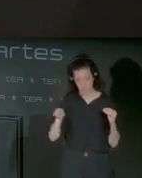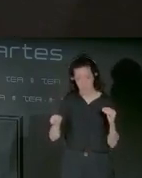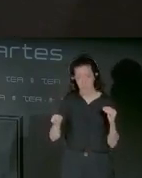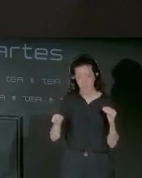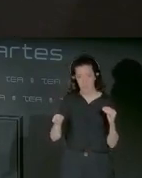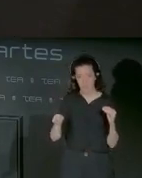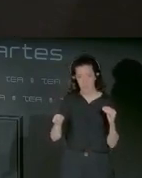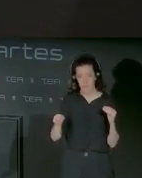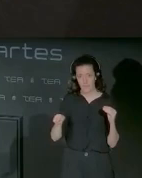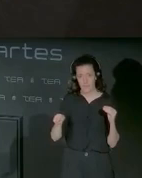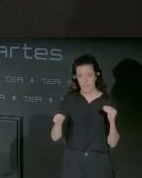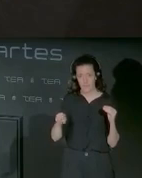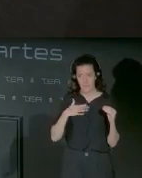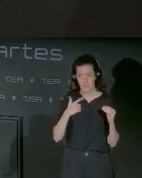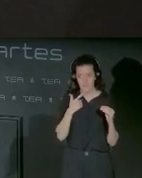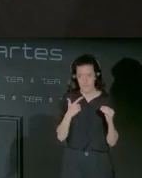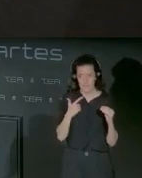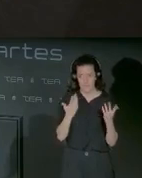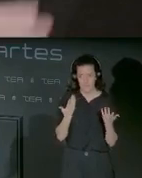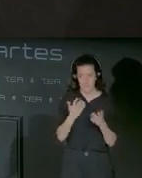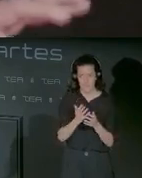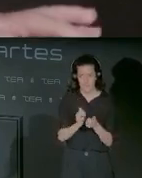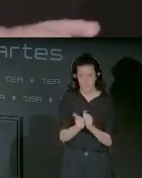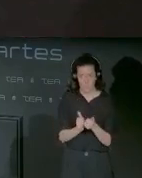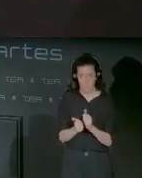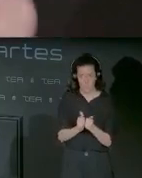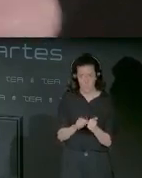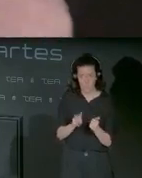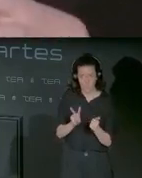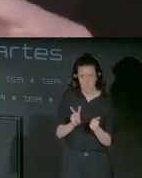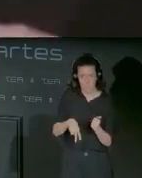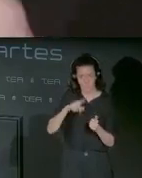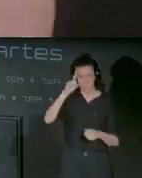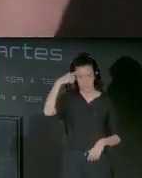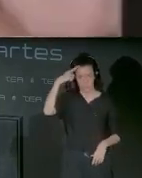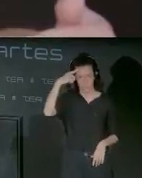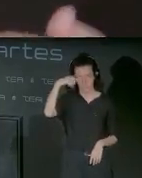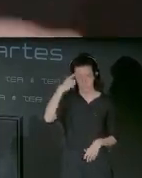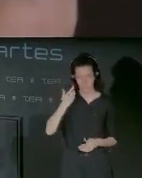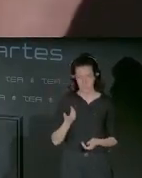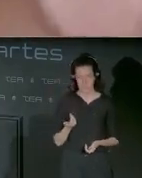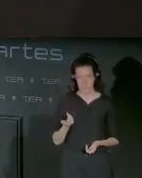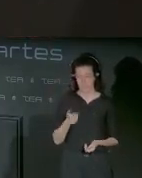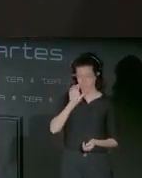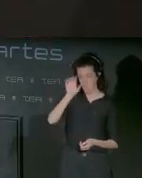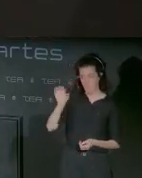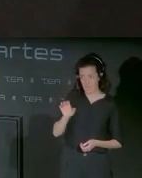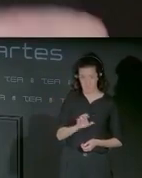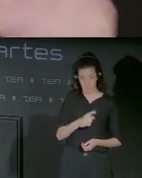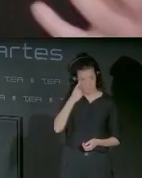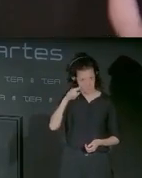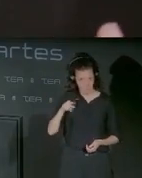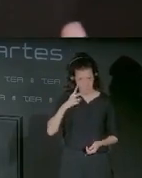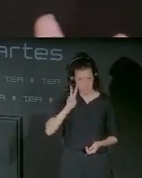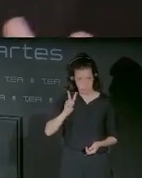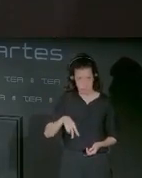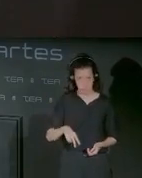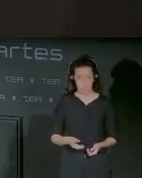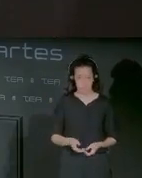in several countries and more countries. There is an issue of having enough money to support yet another genres with these